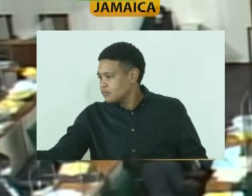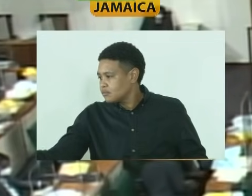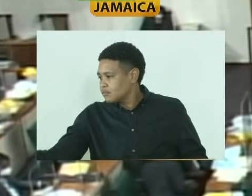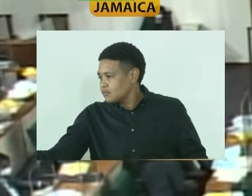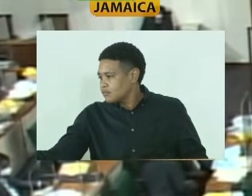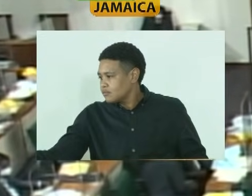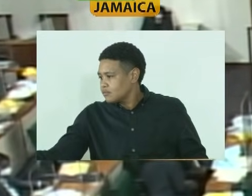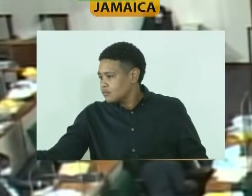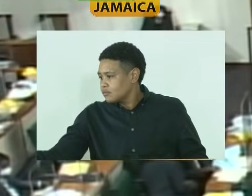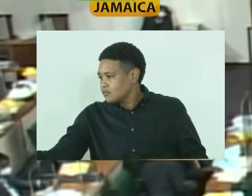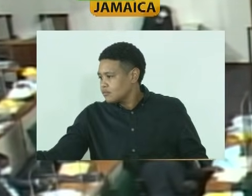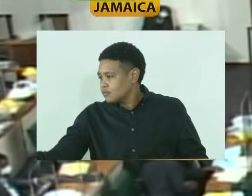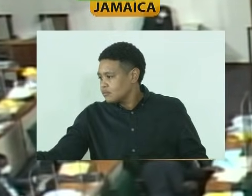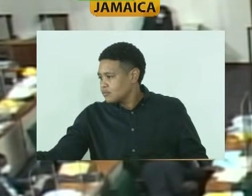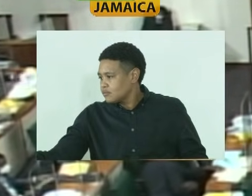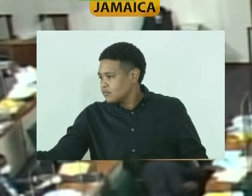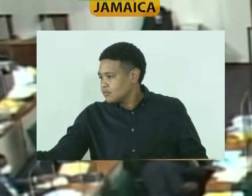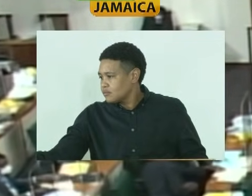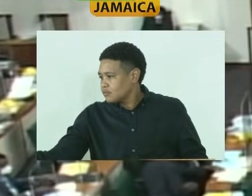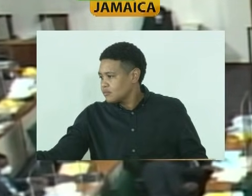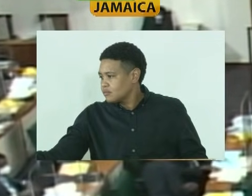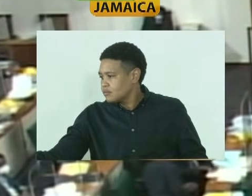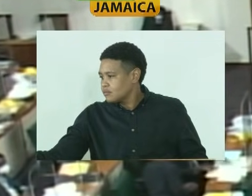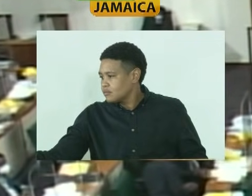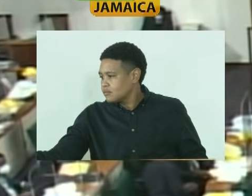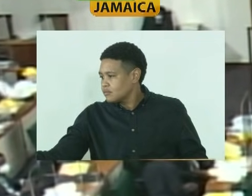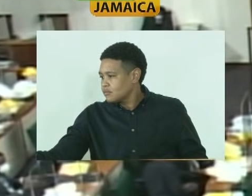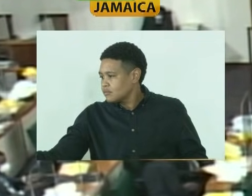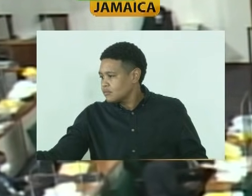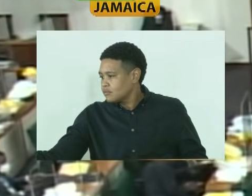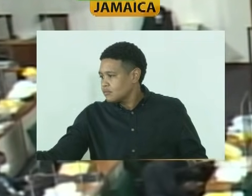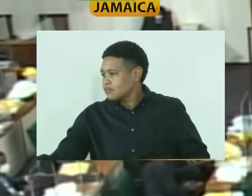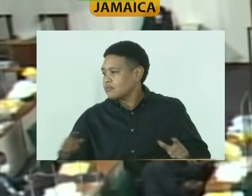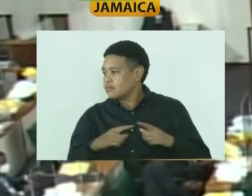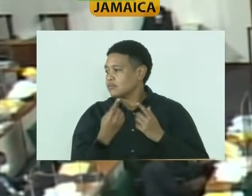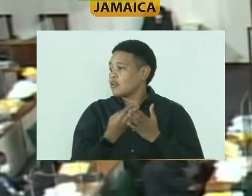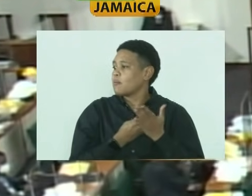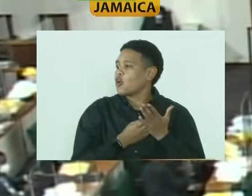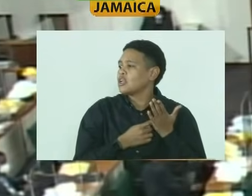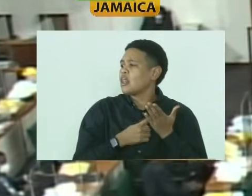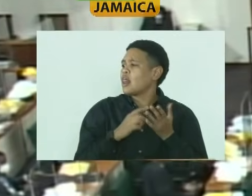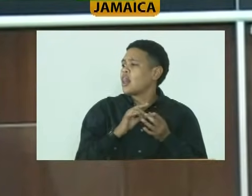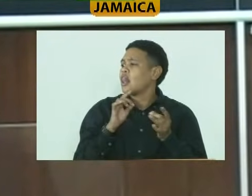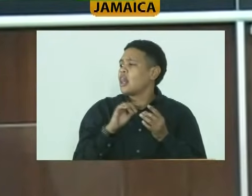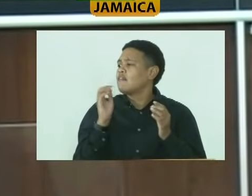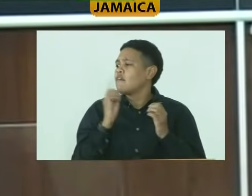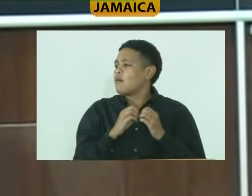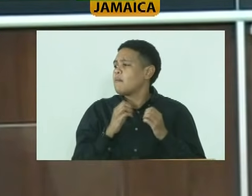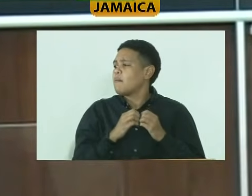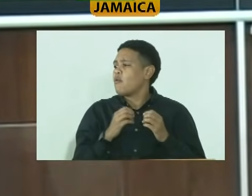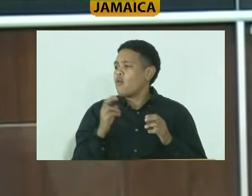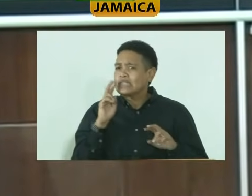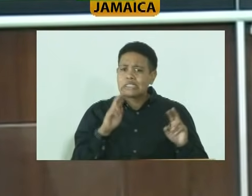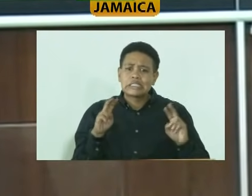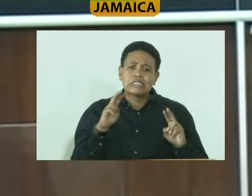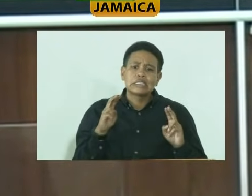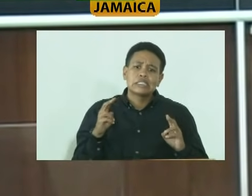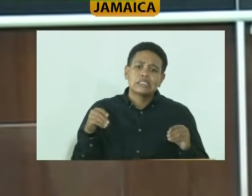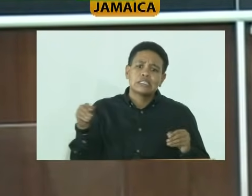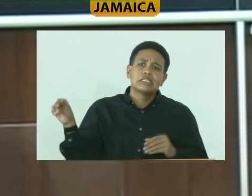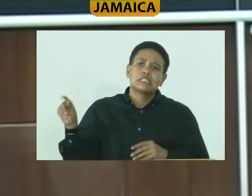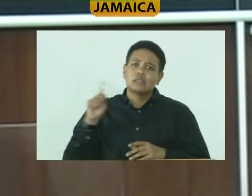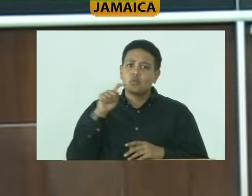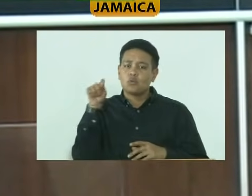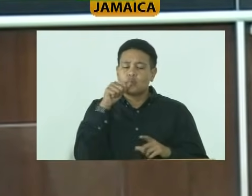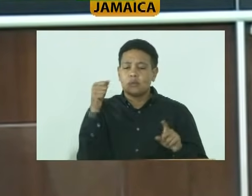greater expenditures in particular areas, particularly around those who were affected the most by COVID. So we are